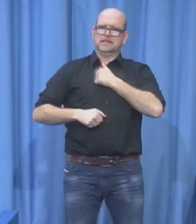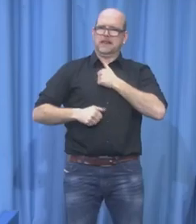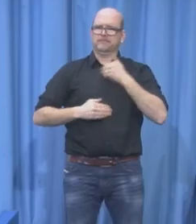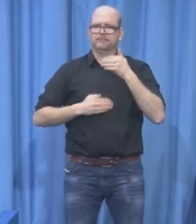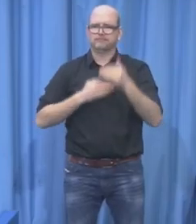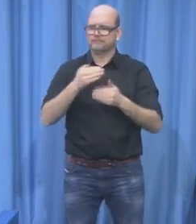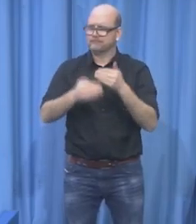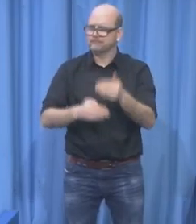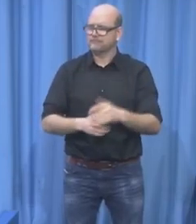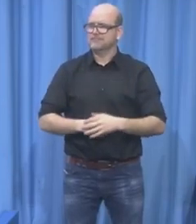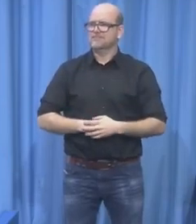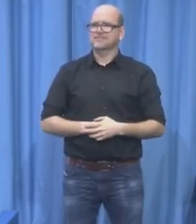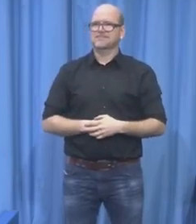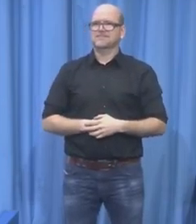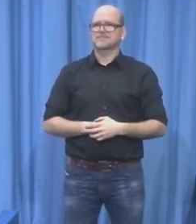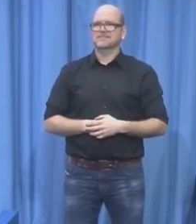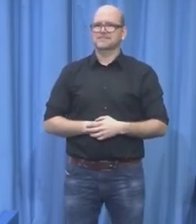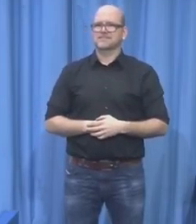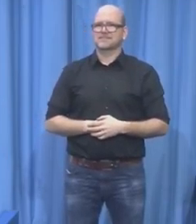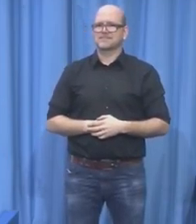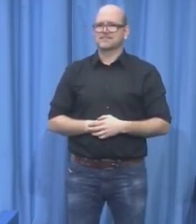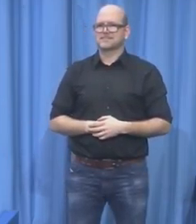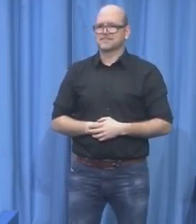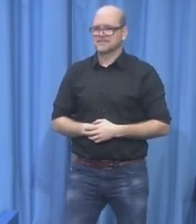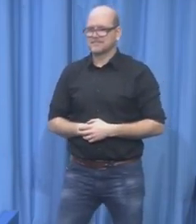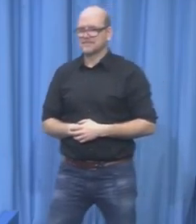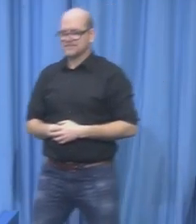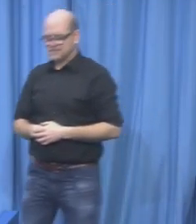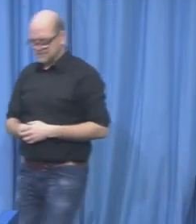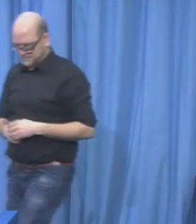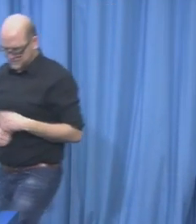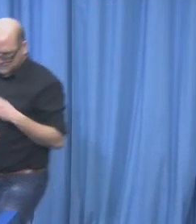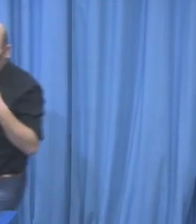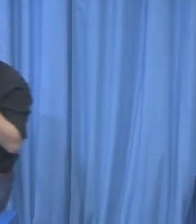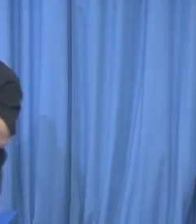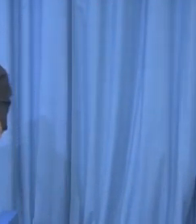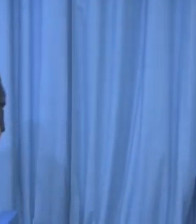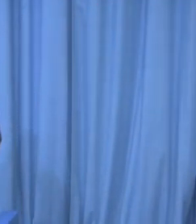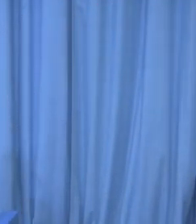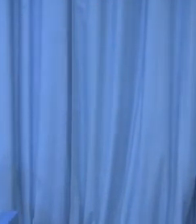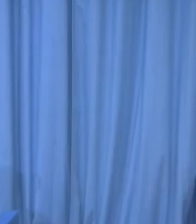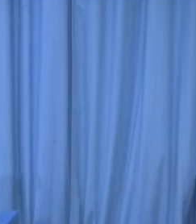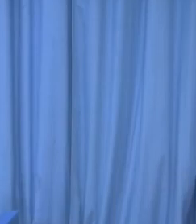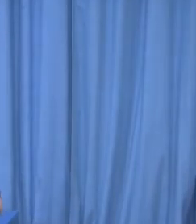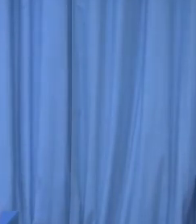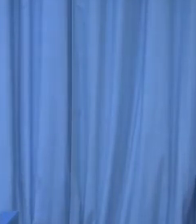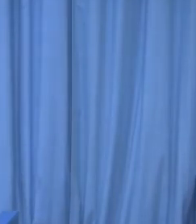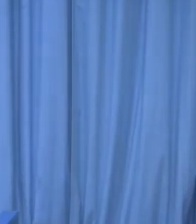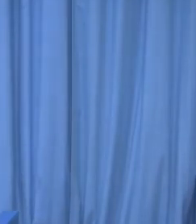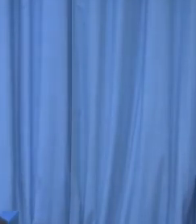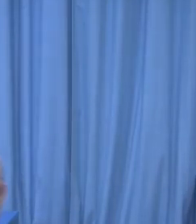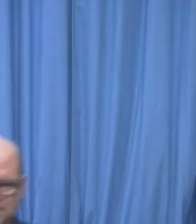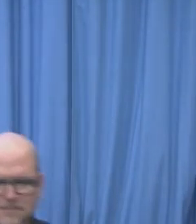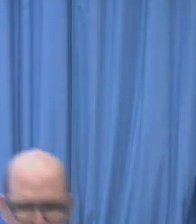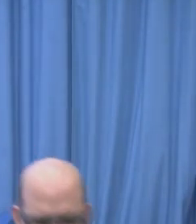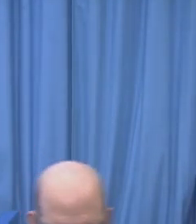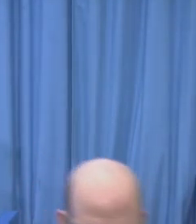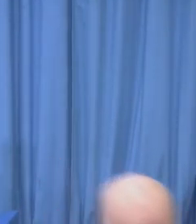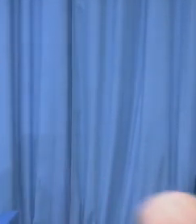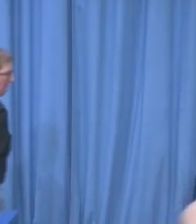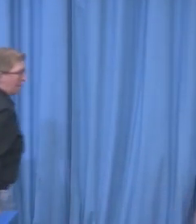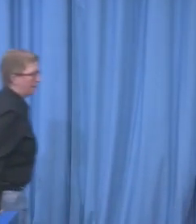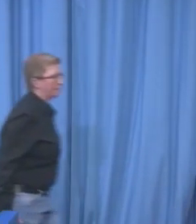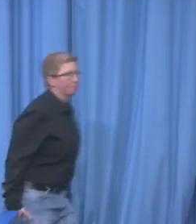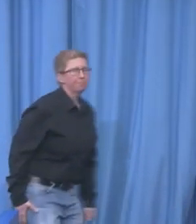I just want to say that you see this movie and you cannot you're smiling. And you said that that now the hospital, they